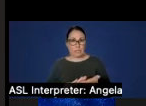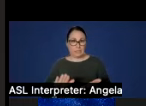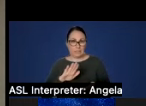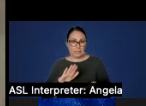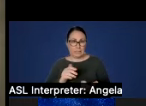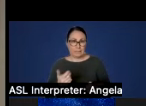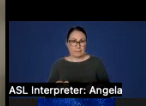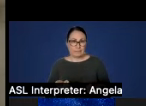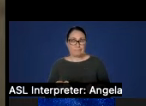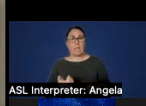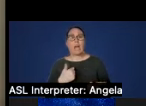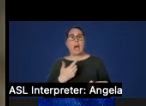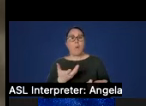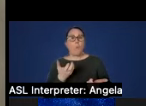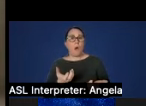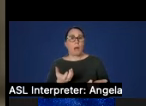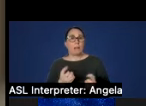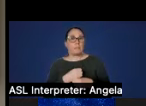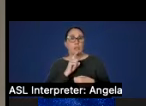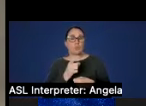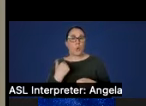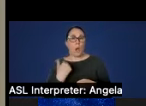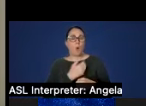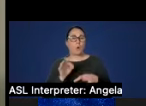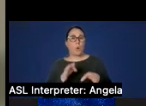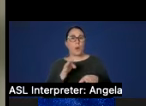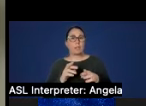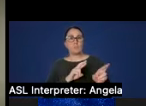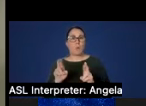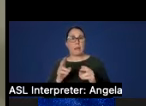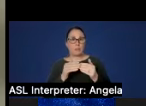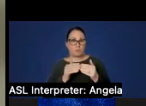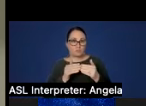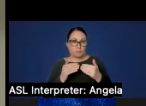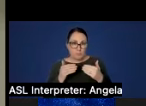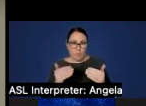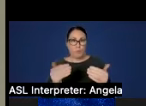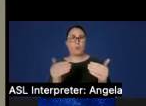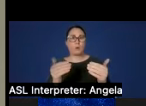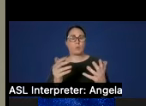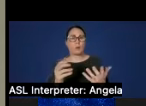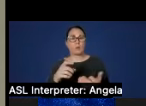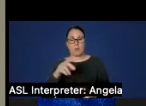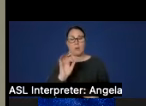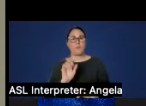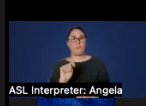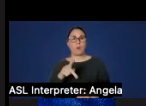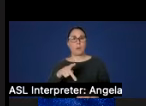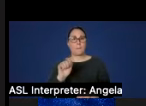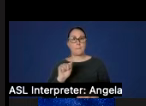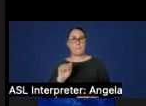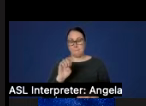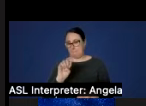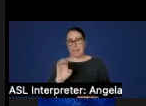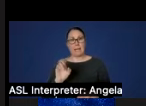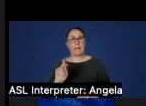I wanted to make sure that our court was ready to move forward. Fort Peck is the only tribe right now in